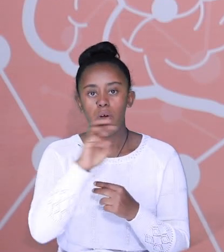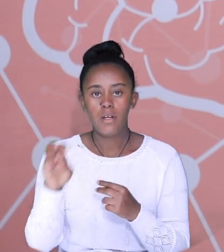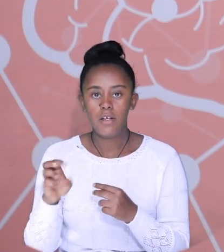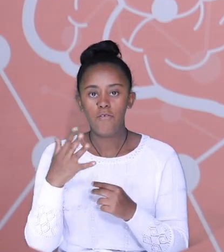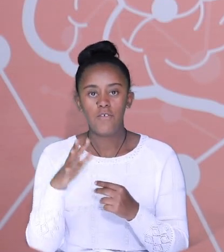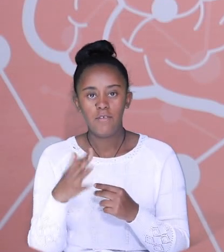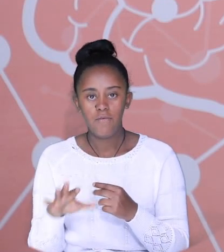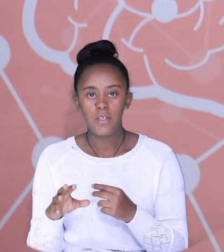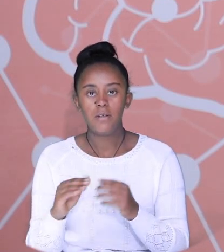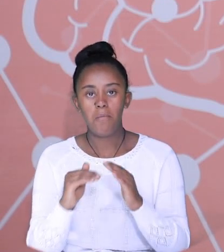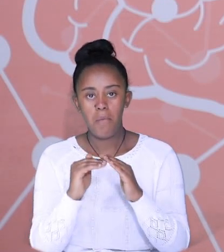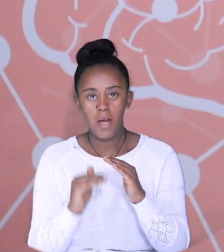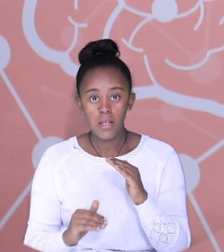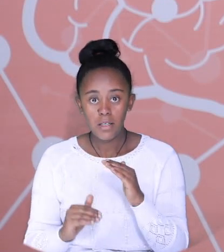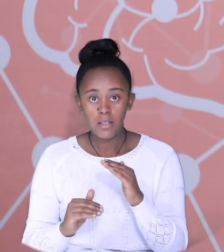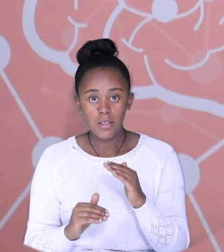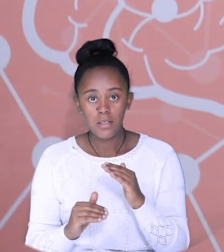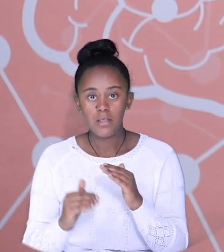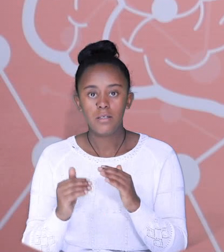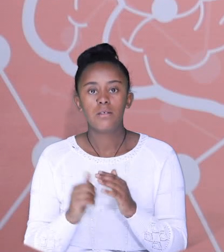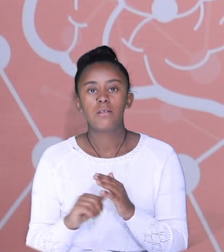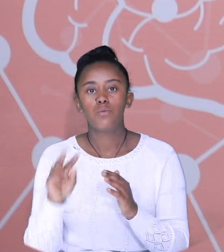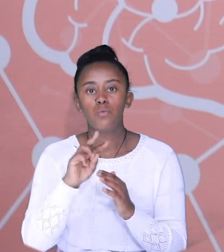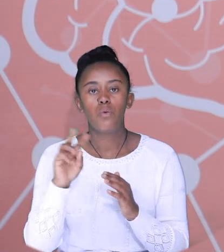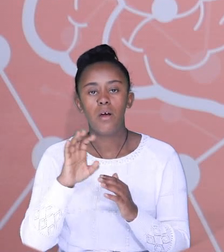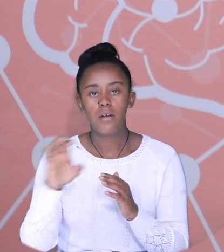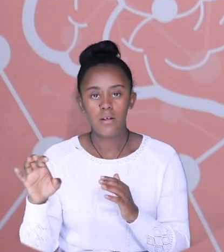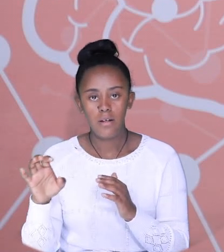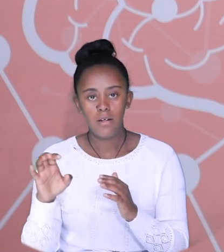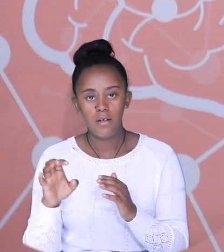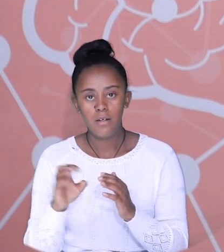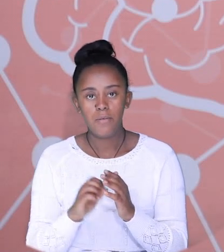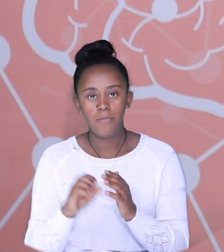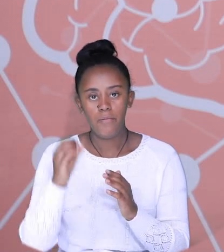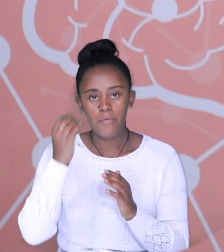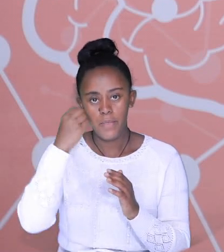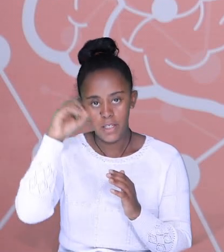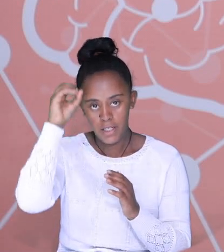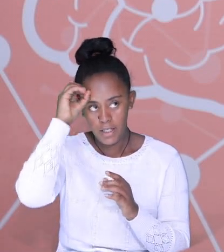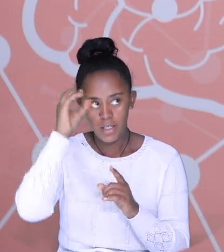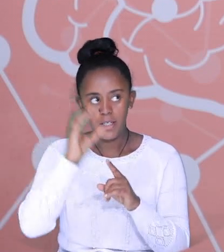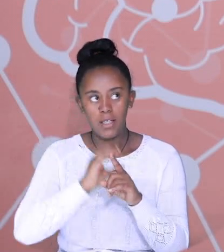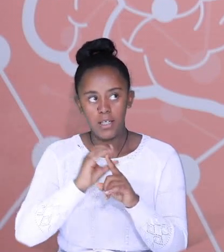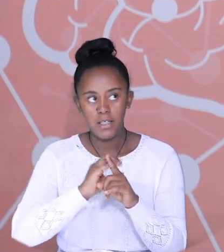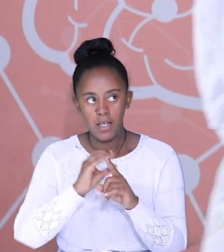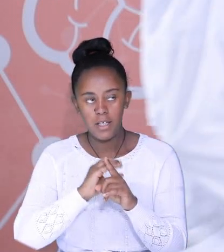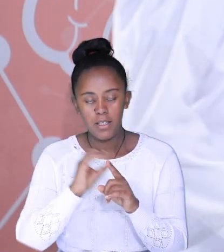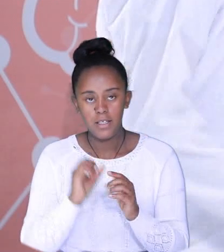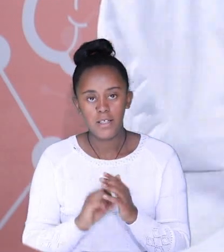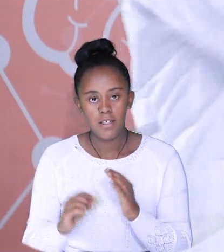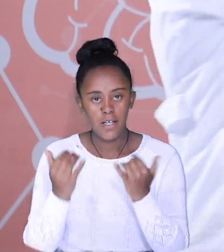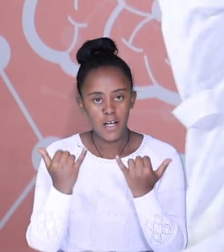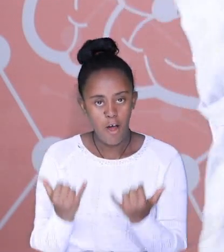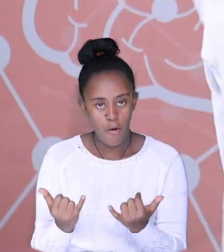250 minus 15, 200 degree Celsius.